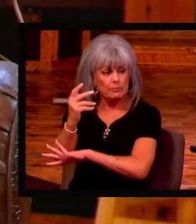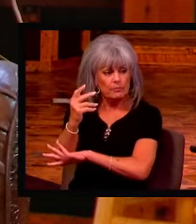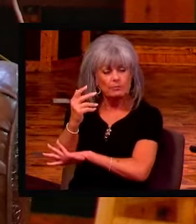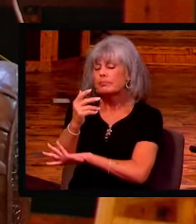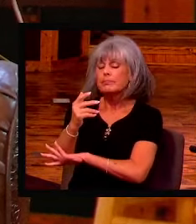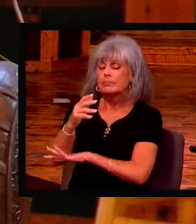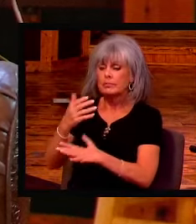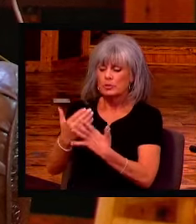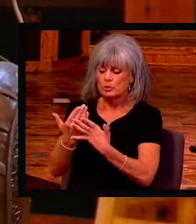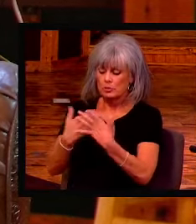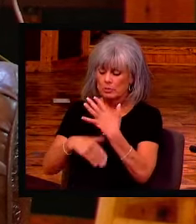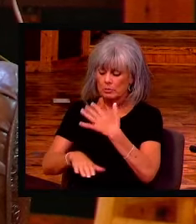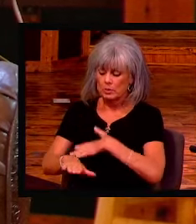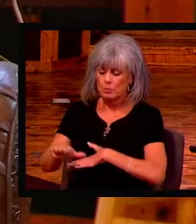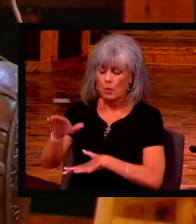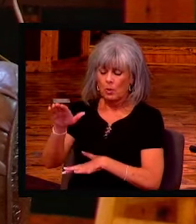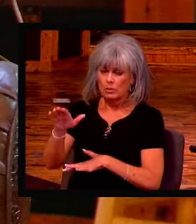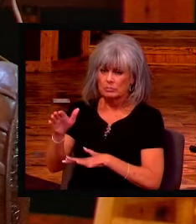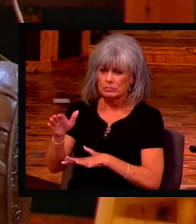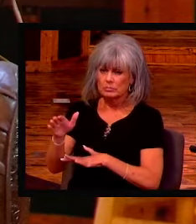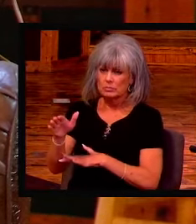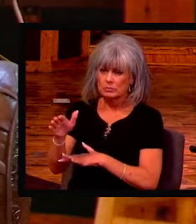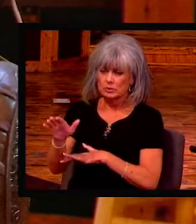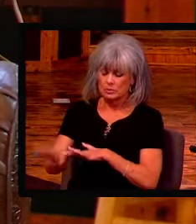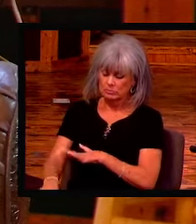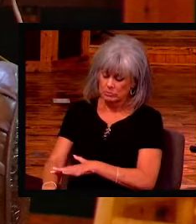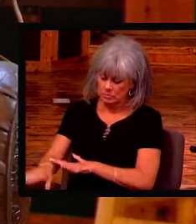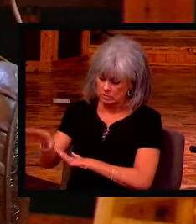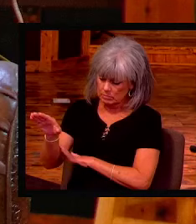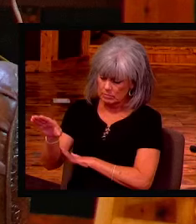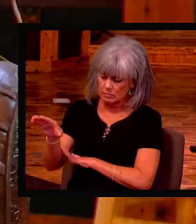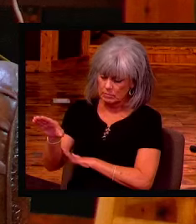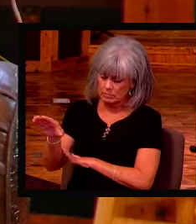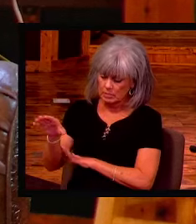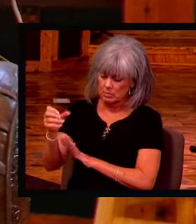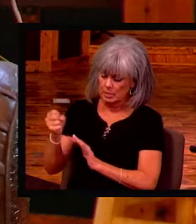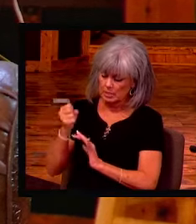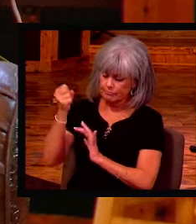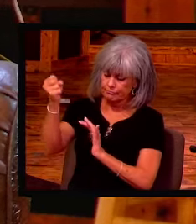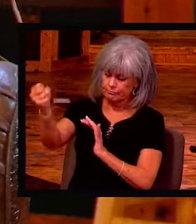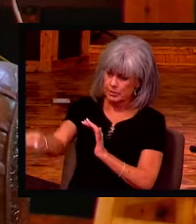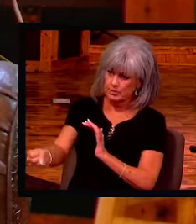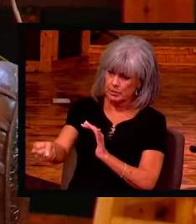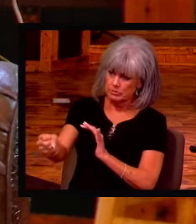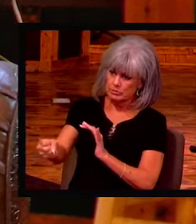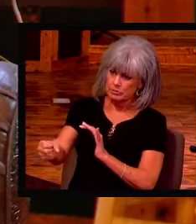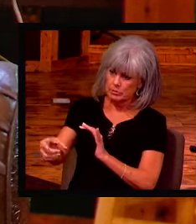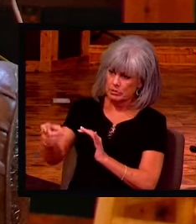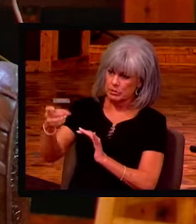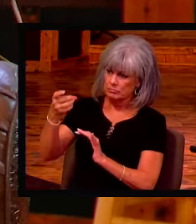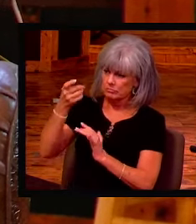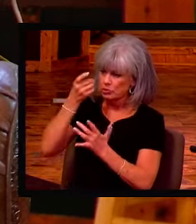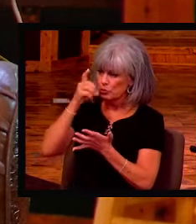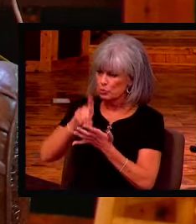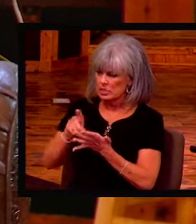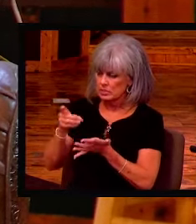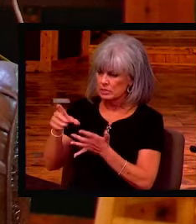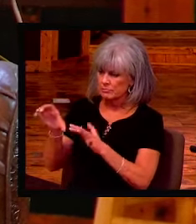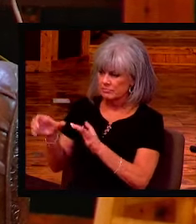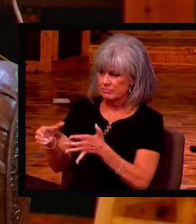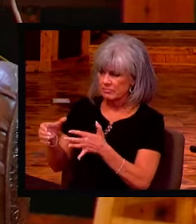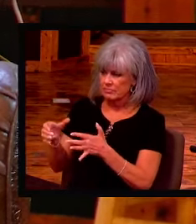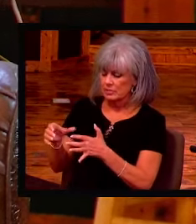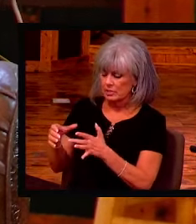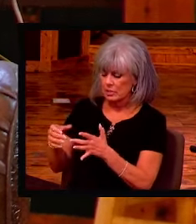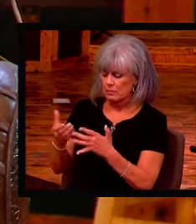to a certain age, and then they would go to the Druids. The Druids would mass them and give